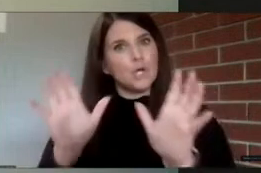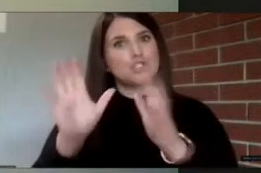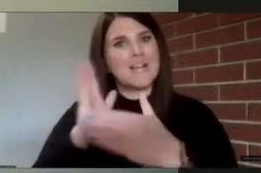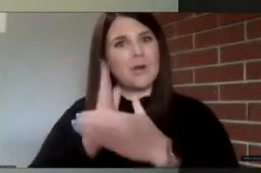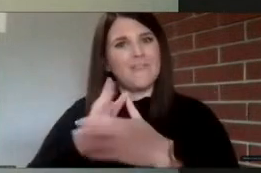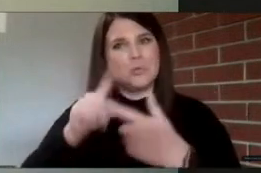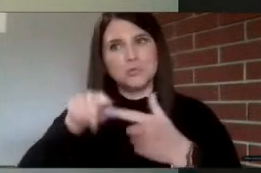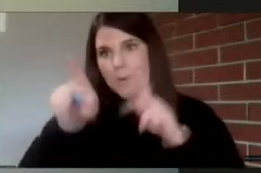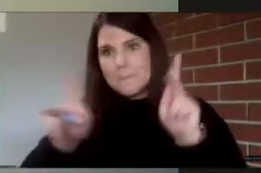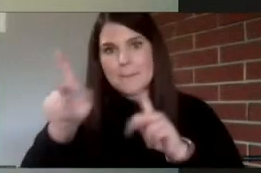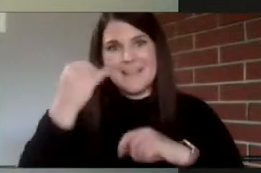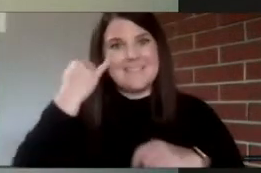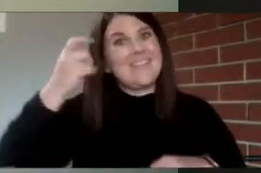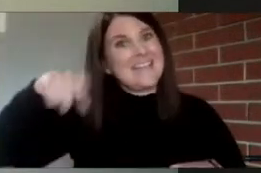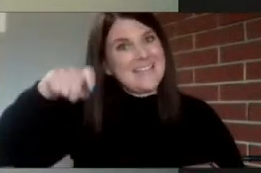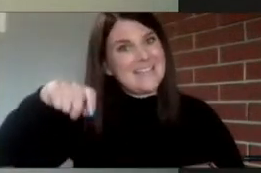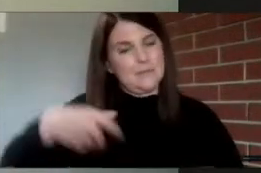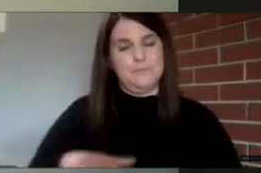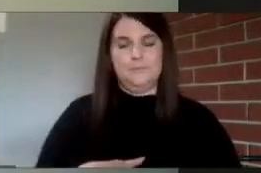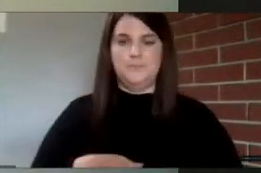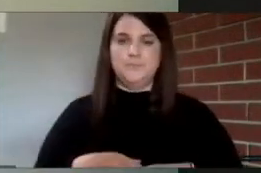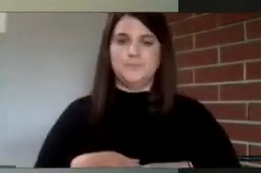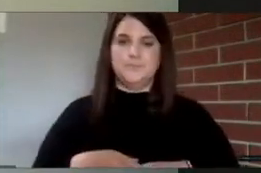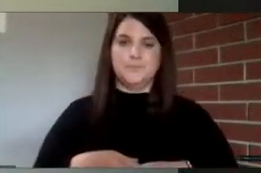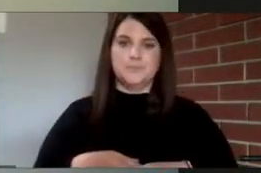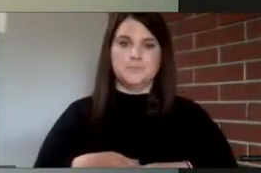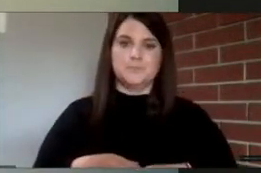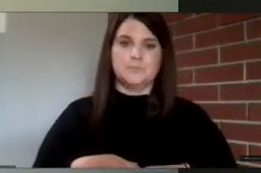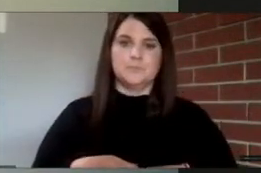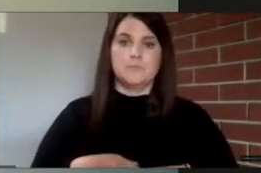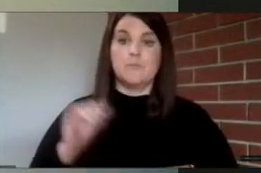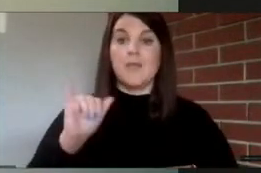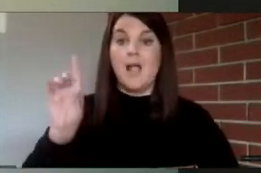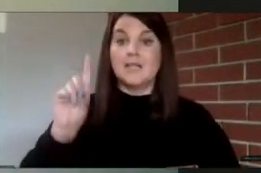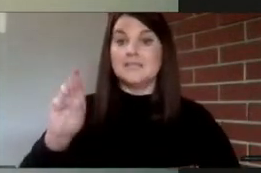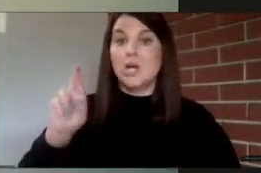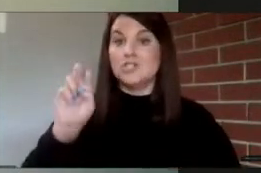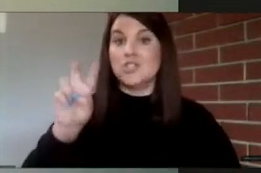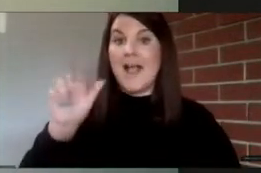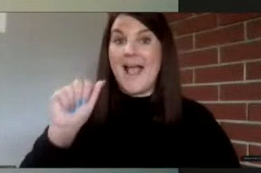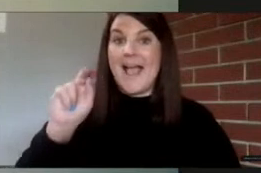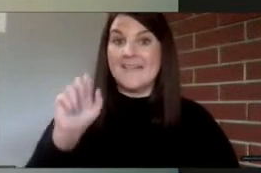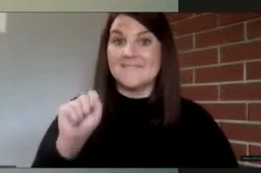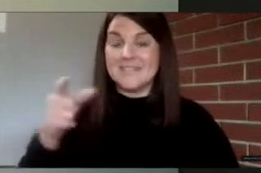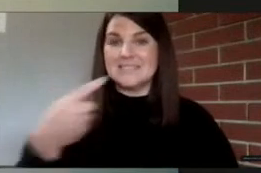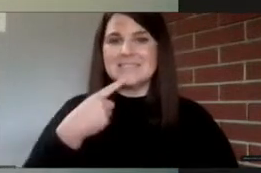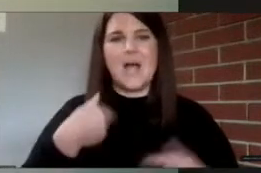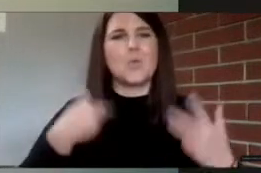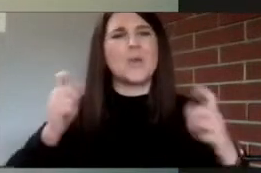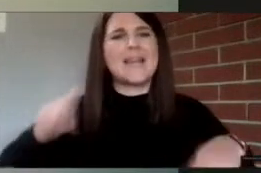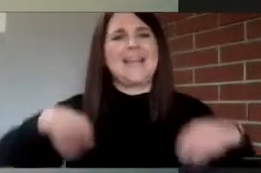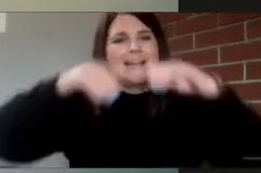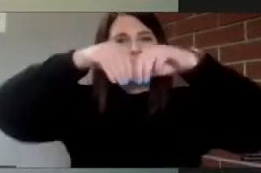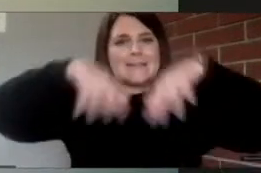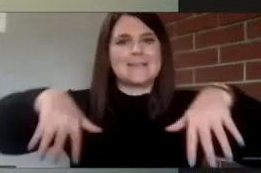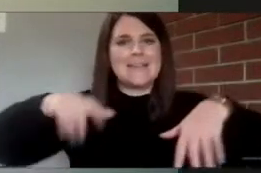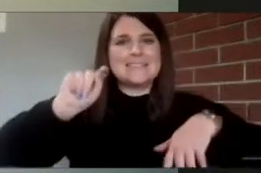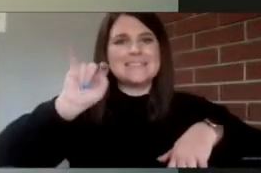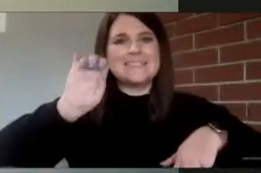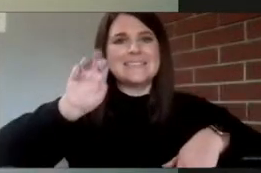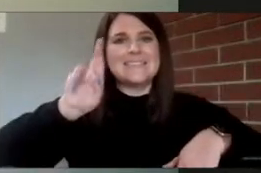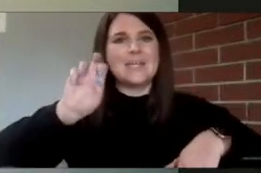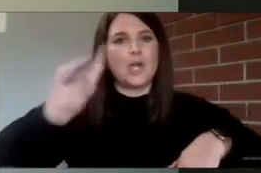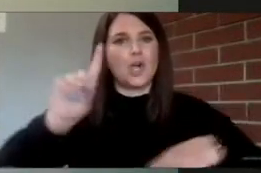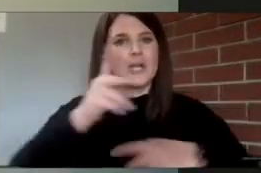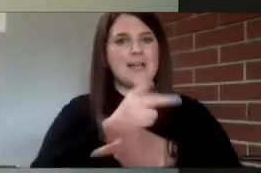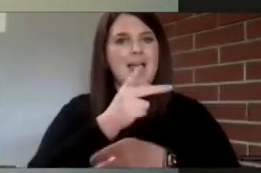if they are engaged in care. And as Dr. Evans pointed out, we want to have tiered care. And by doing these